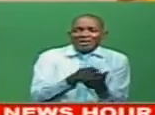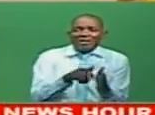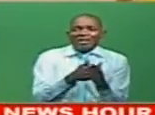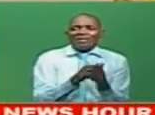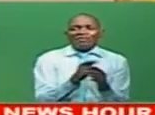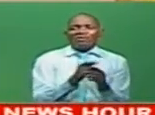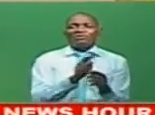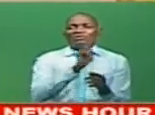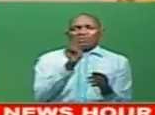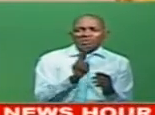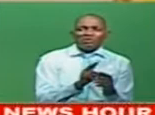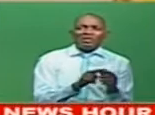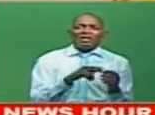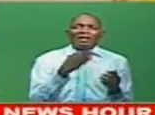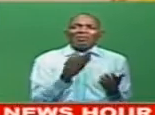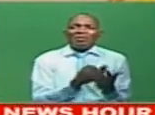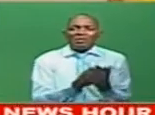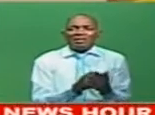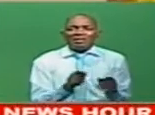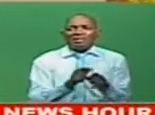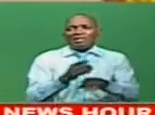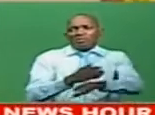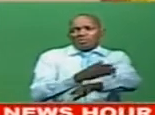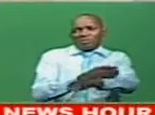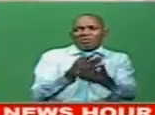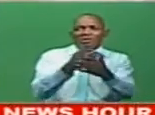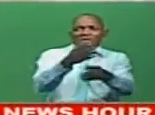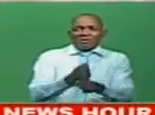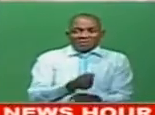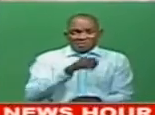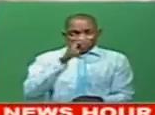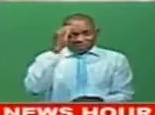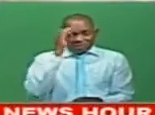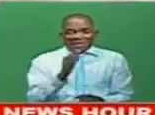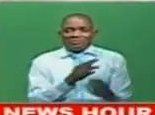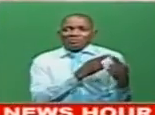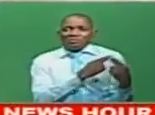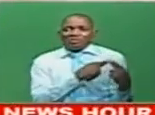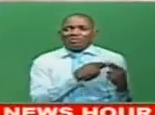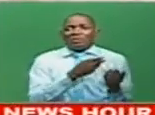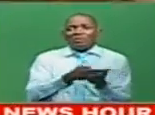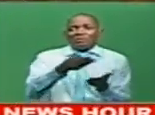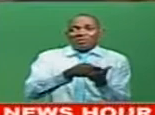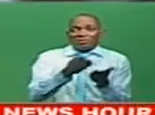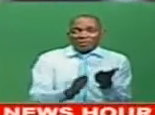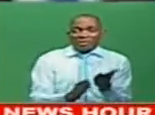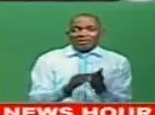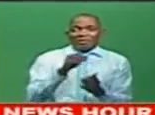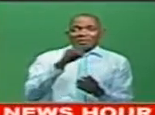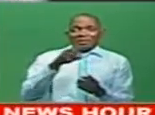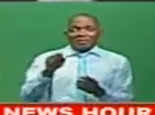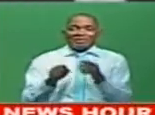strict enforcement of fiscal discipline and improved revenue generation. The Minister of State in charge of procurement, Ms.